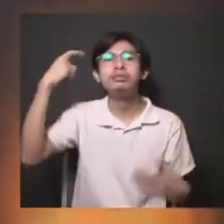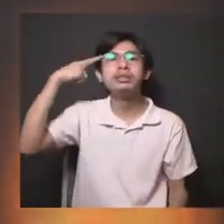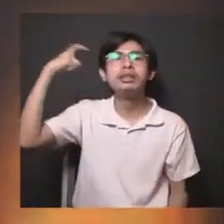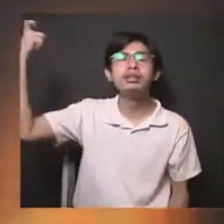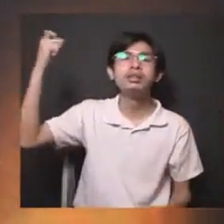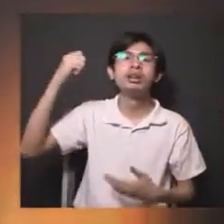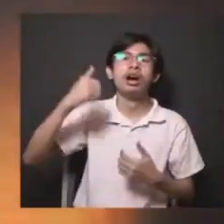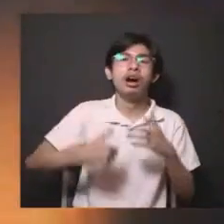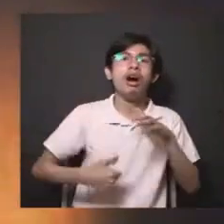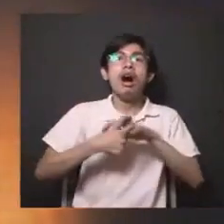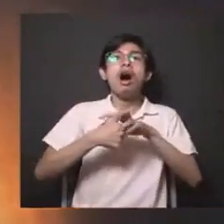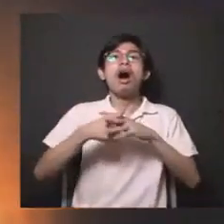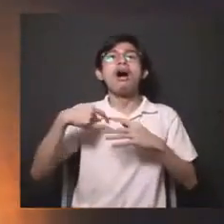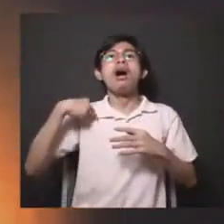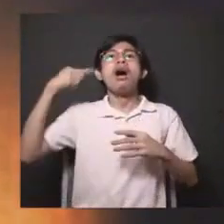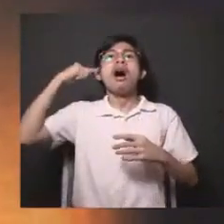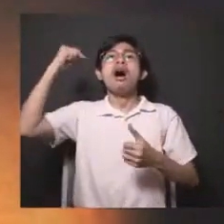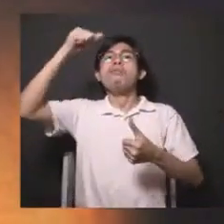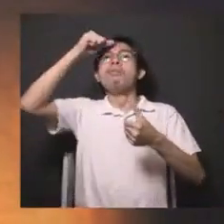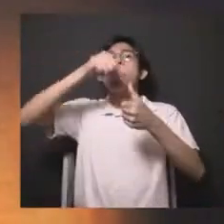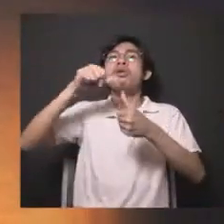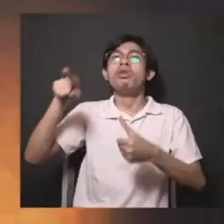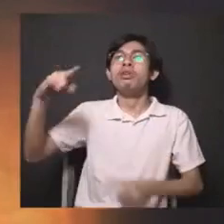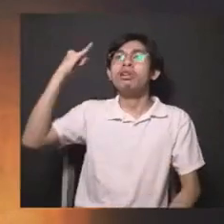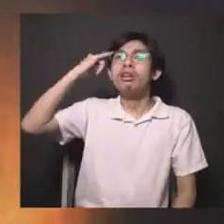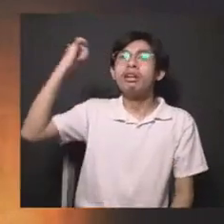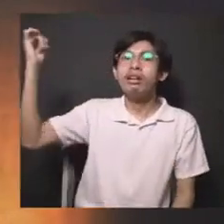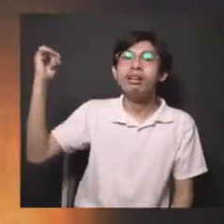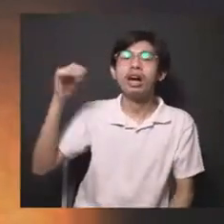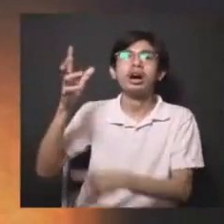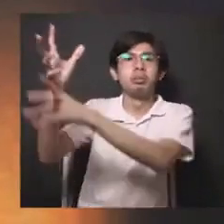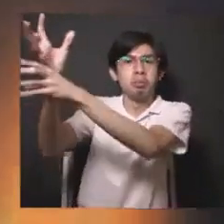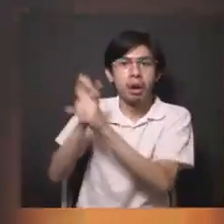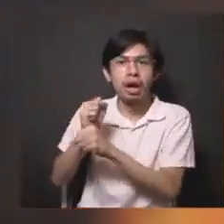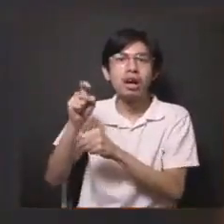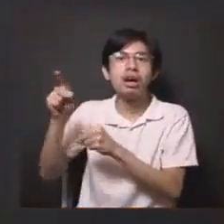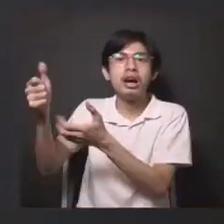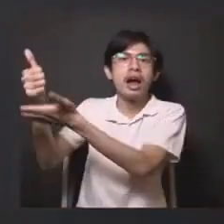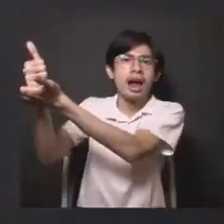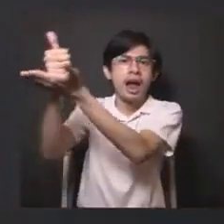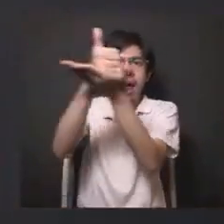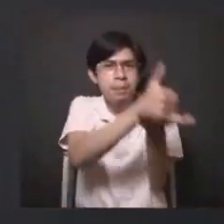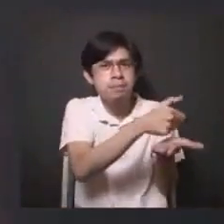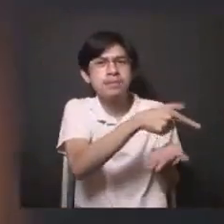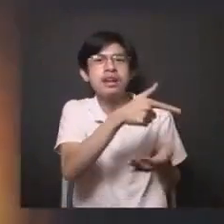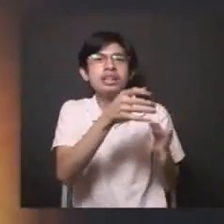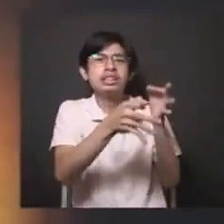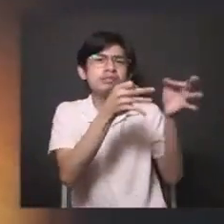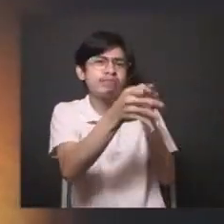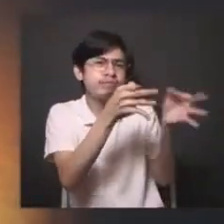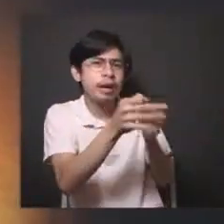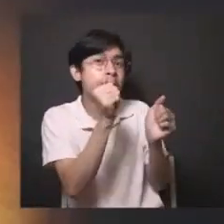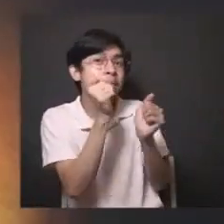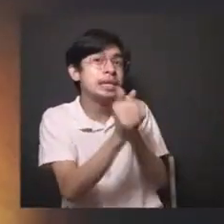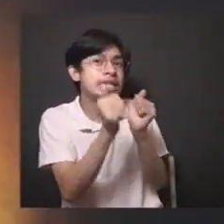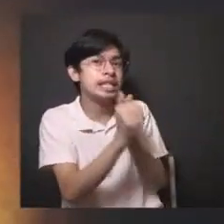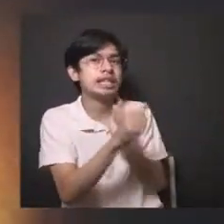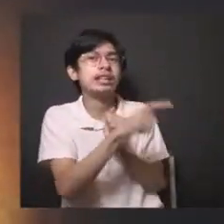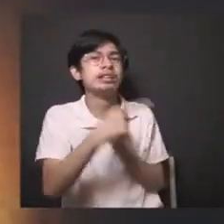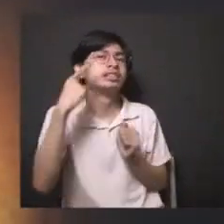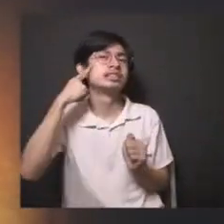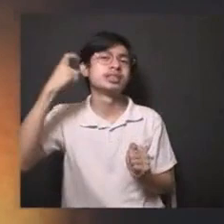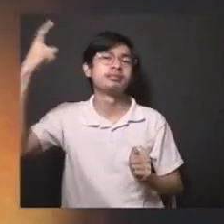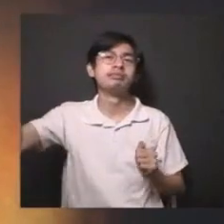pulls Joseph out of prison. And so the Pharaoh is wowed by the wisdom of this man. You know what he does? It says